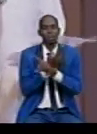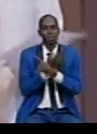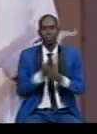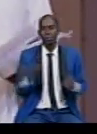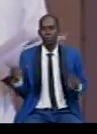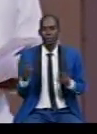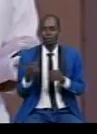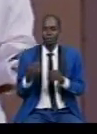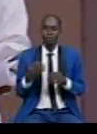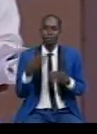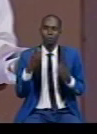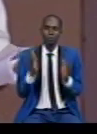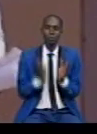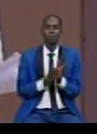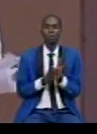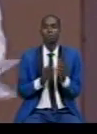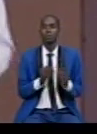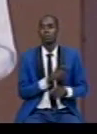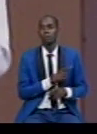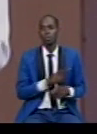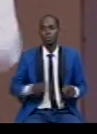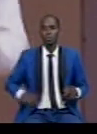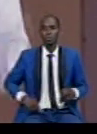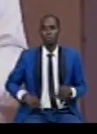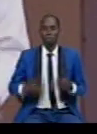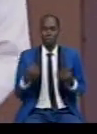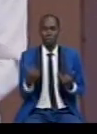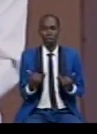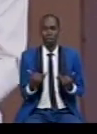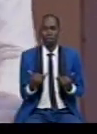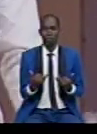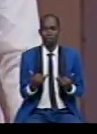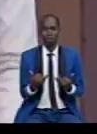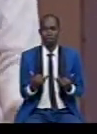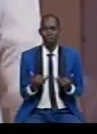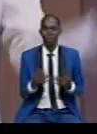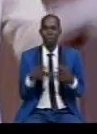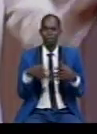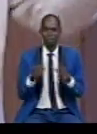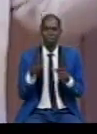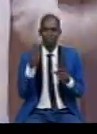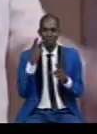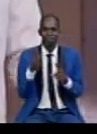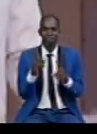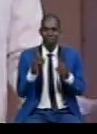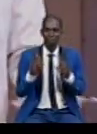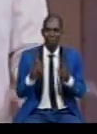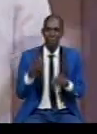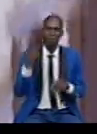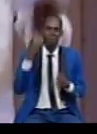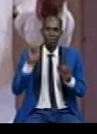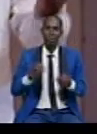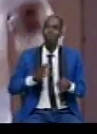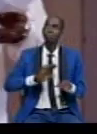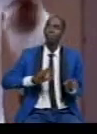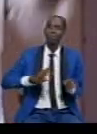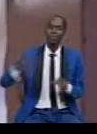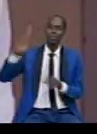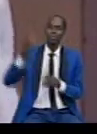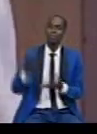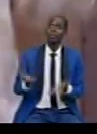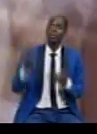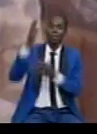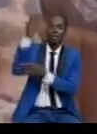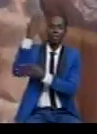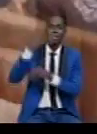accident. And as a result of that, he could not walk. Can you see him? Can you walk, sir? You can see him raise both hands. You can see there is no